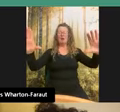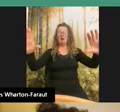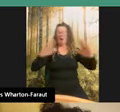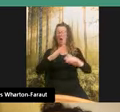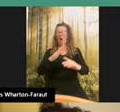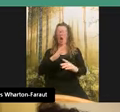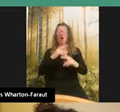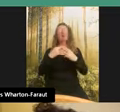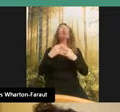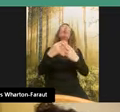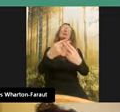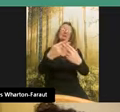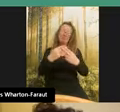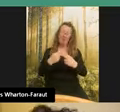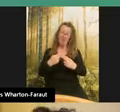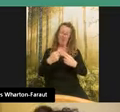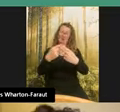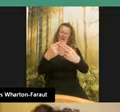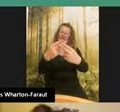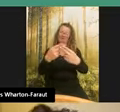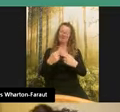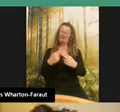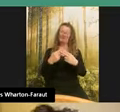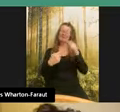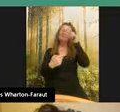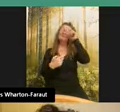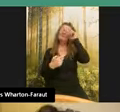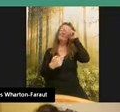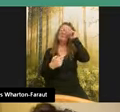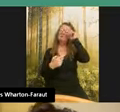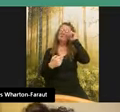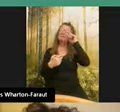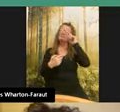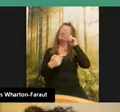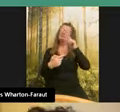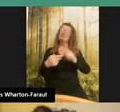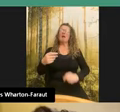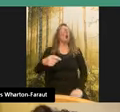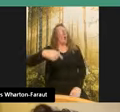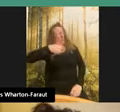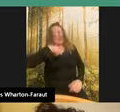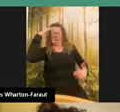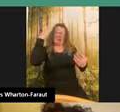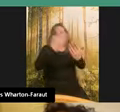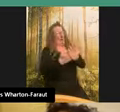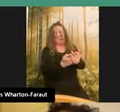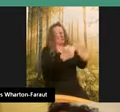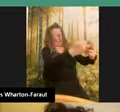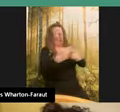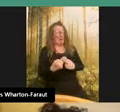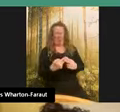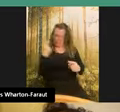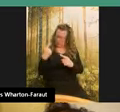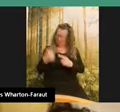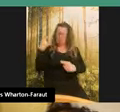The transport room really digs into this question. We demand you transport us at once. And